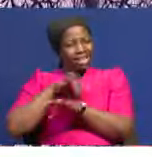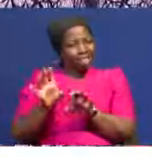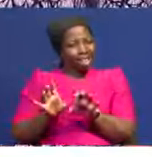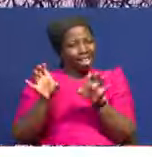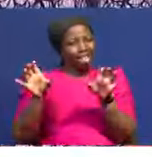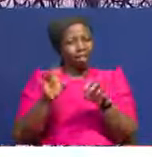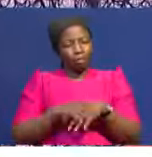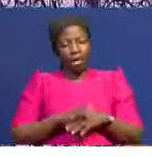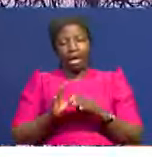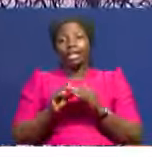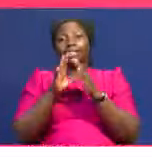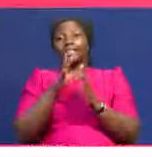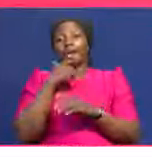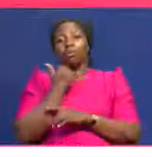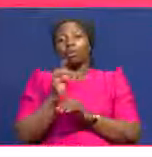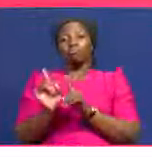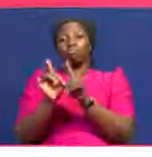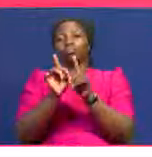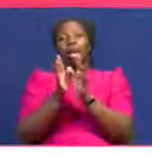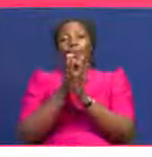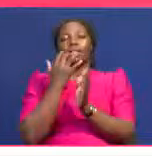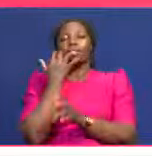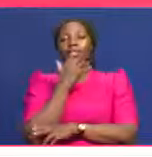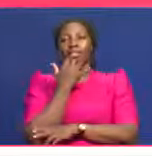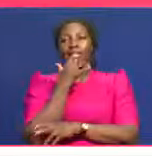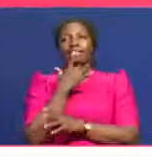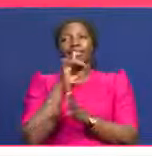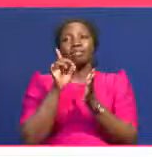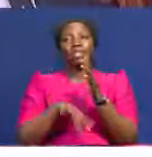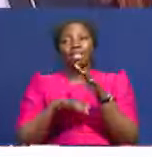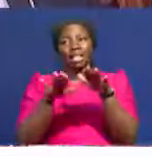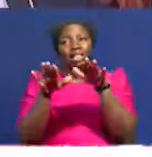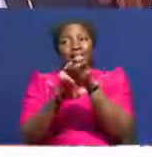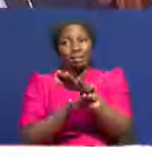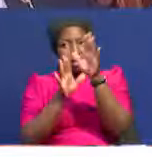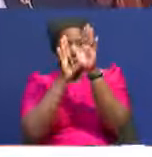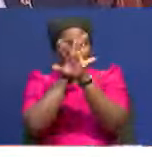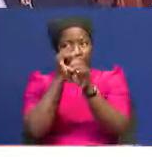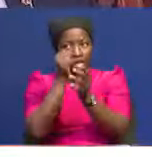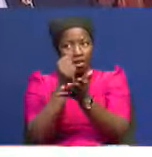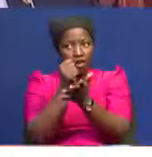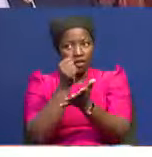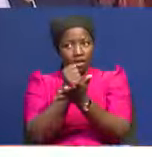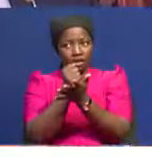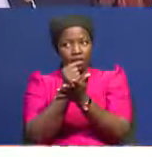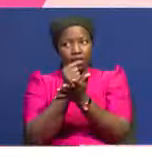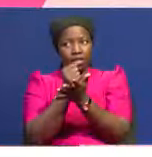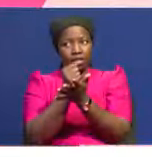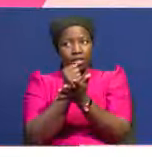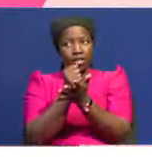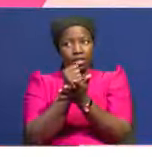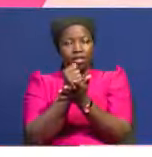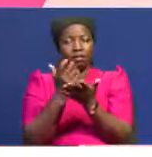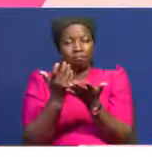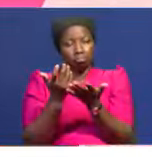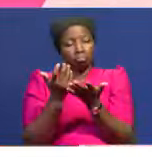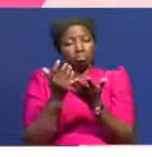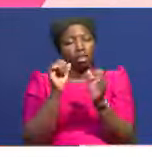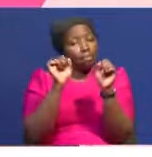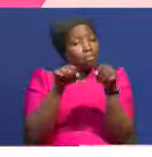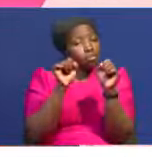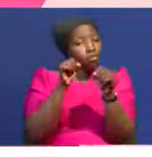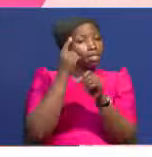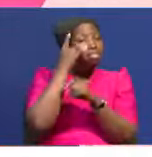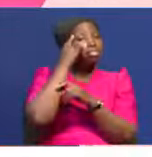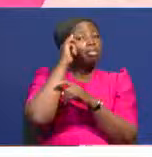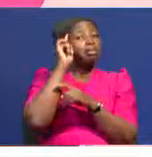Leaders accompanying Gachagua warned that contempt of the deputy president office is contempt to the presidency. You may think you are